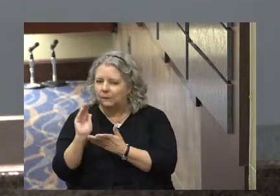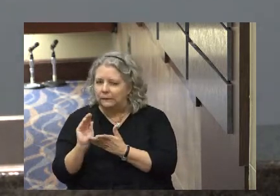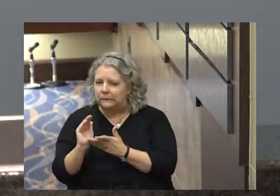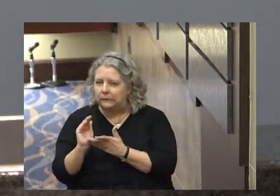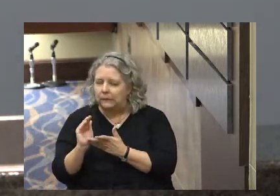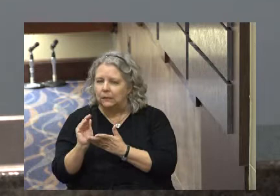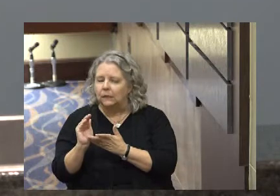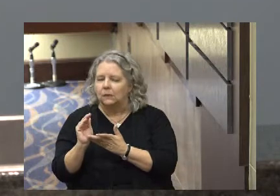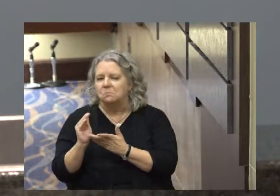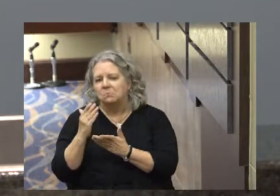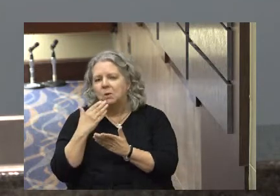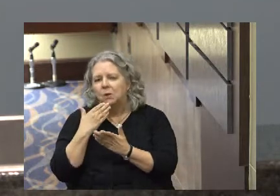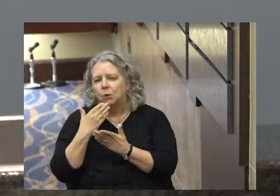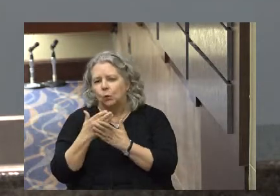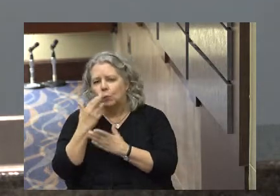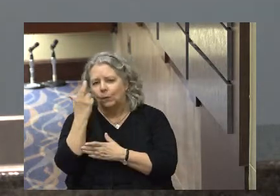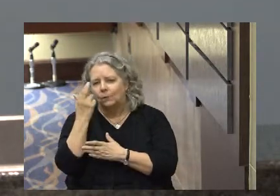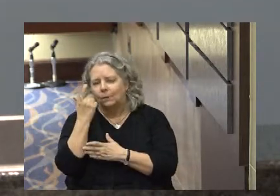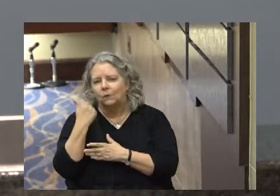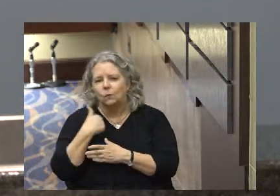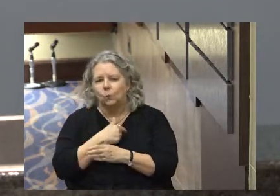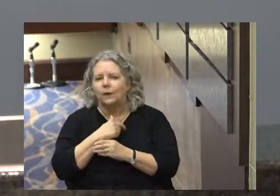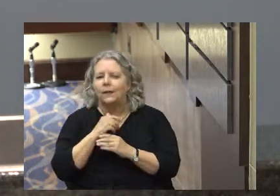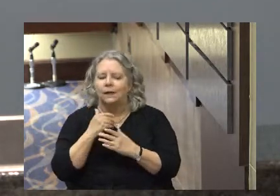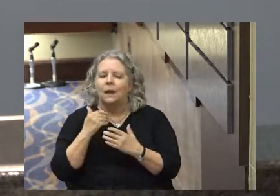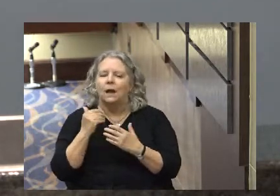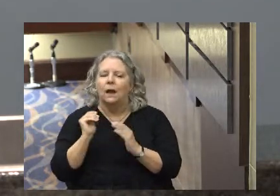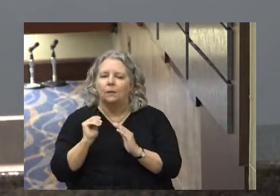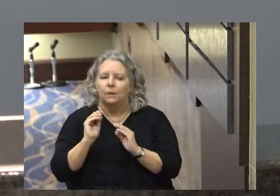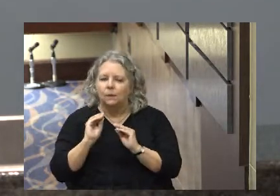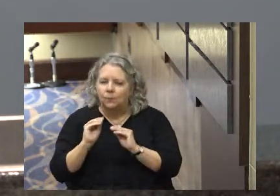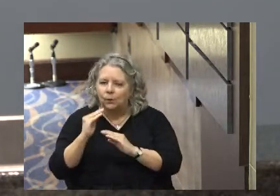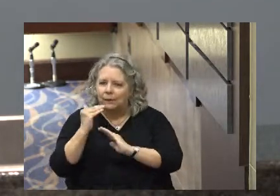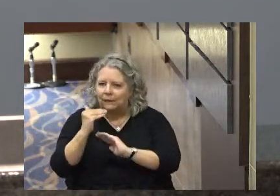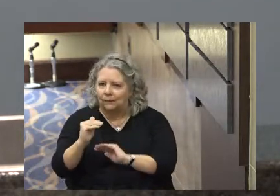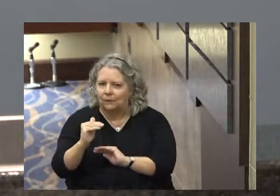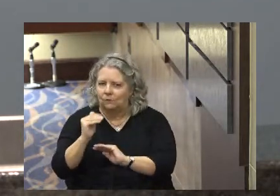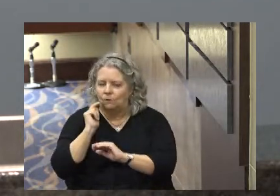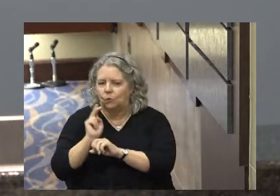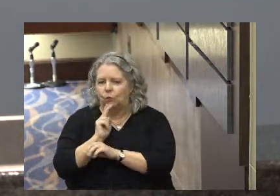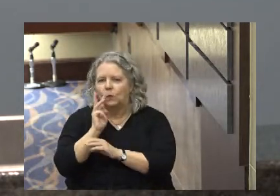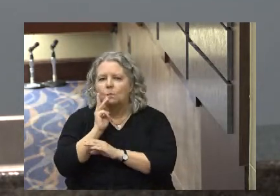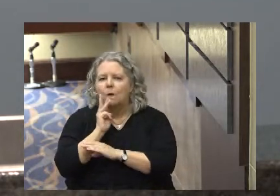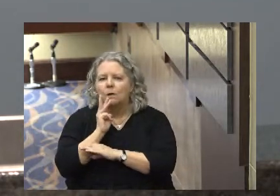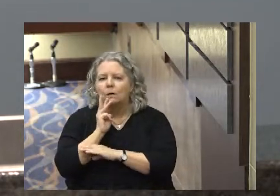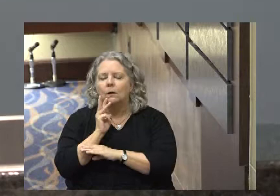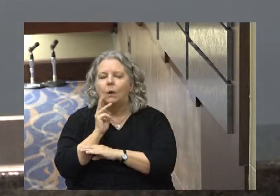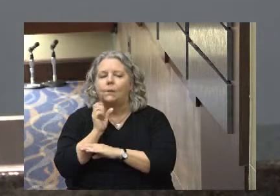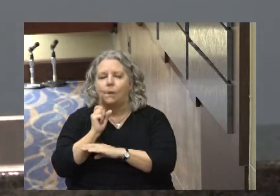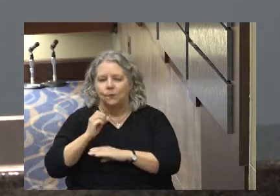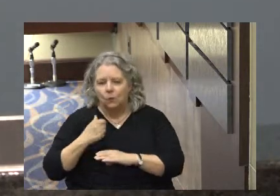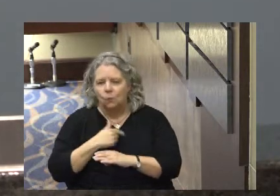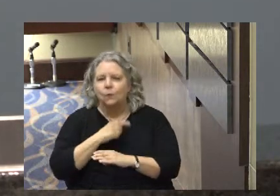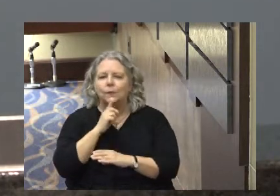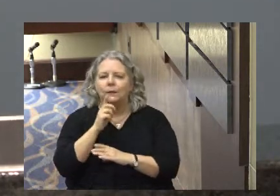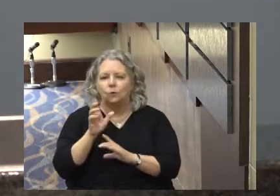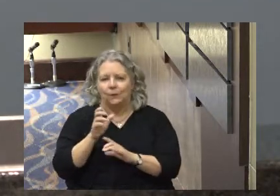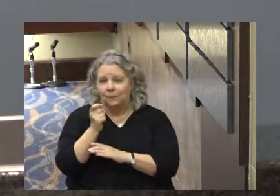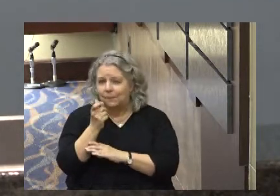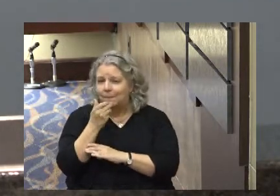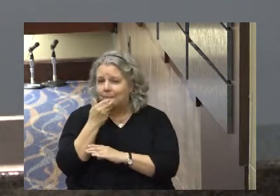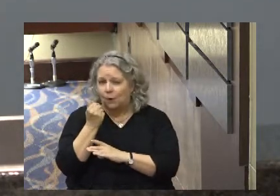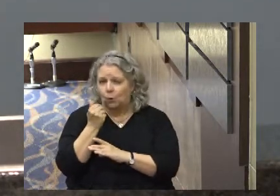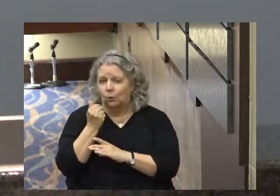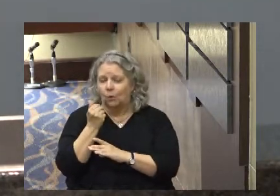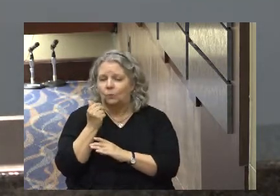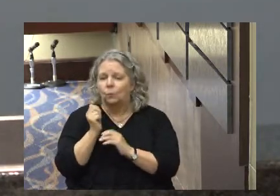some restrictions in place. And again, expenses, we're holding the line and actually doing a little bit better on expenses. But just to confirm